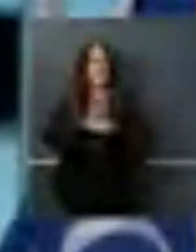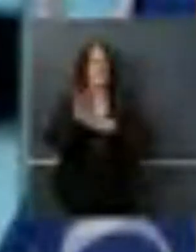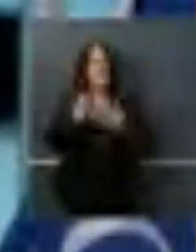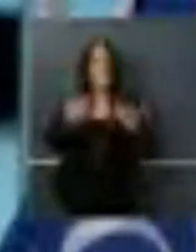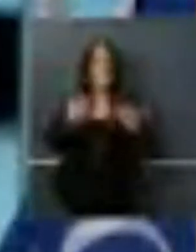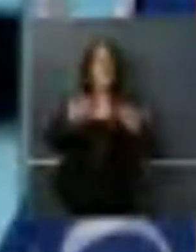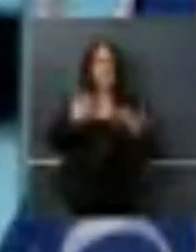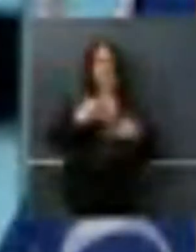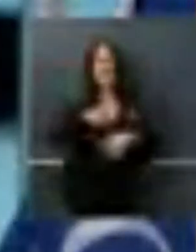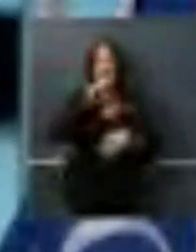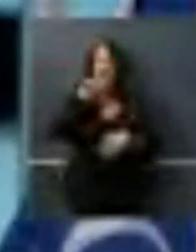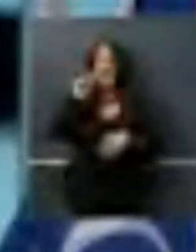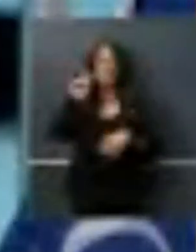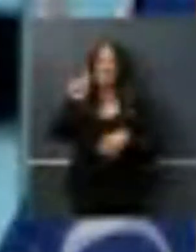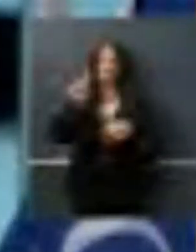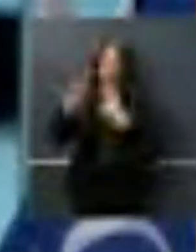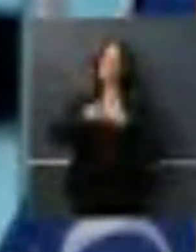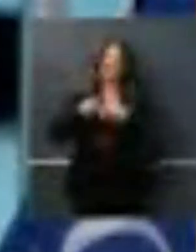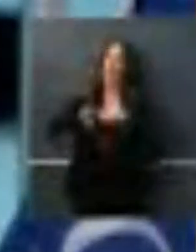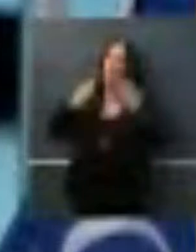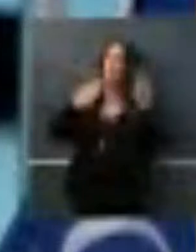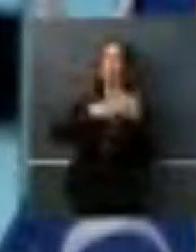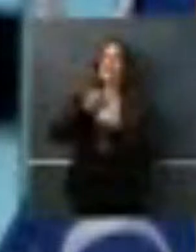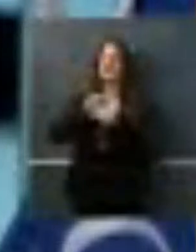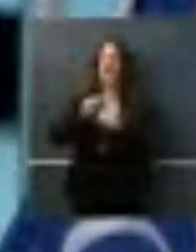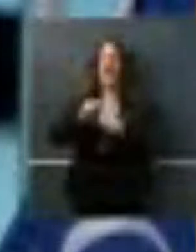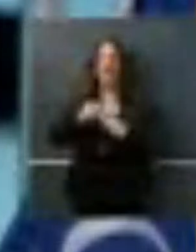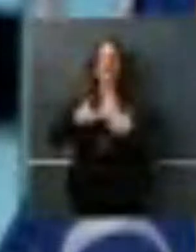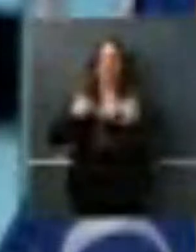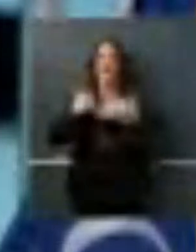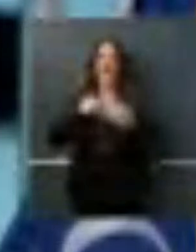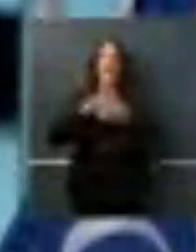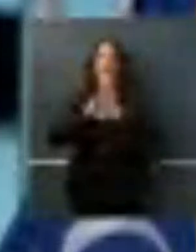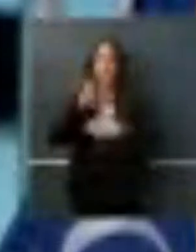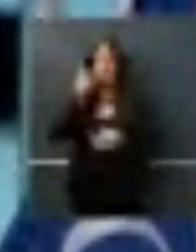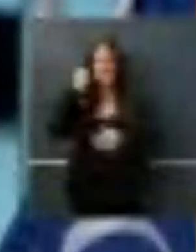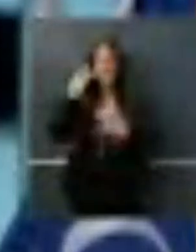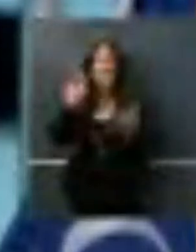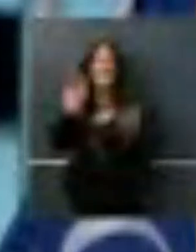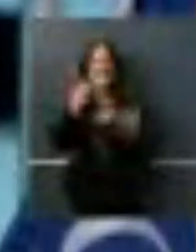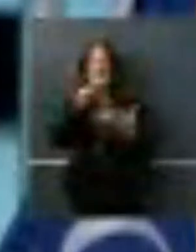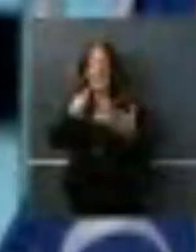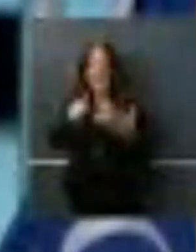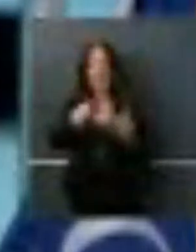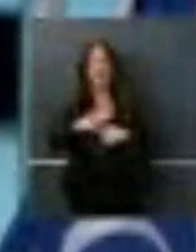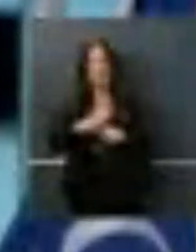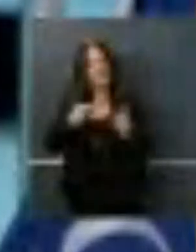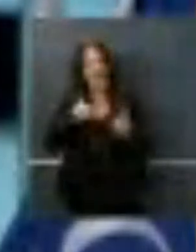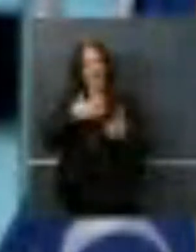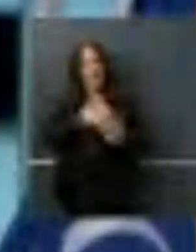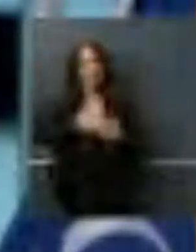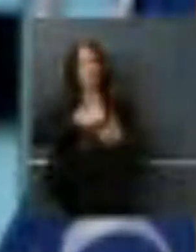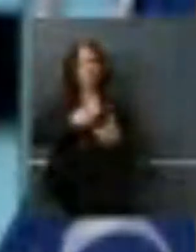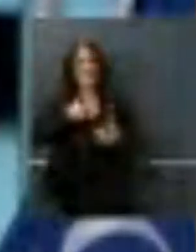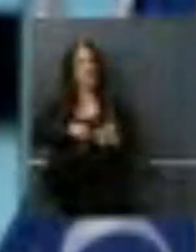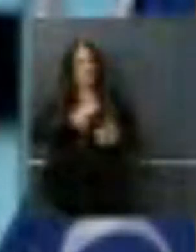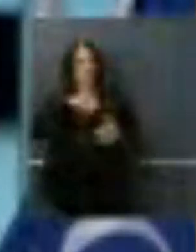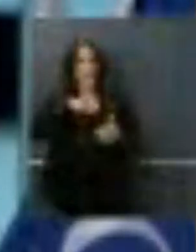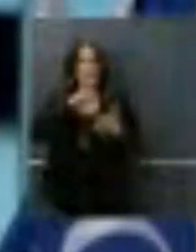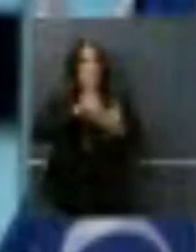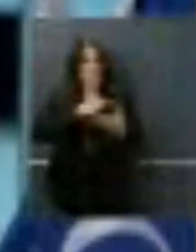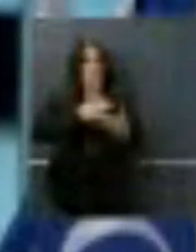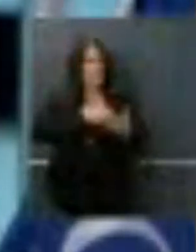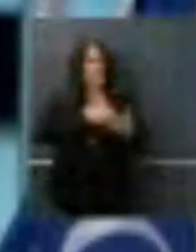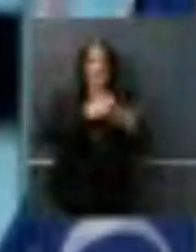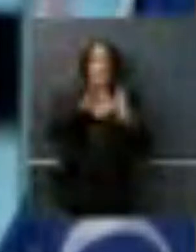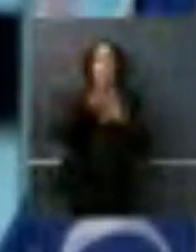throughout the state of California that I was pleased and proud in my past to have been part of. And so I say this as an expression of passion, in